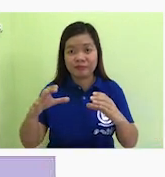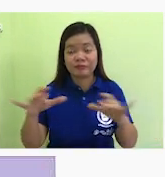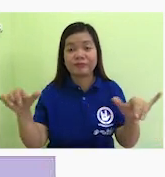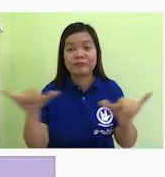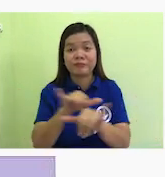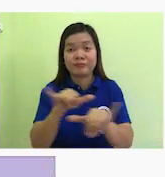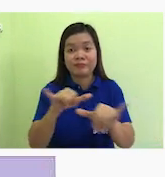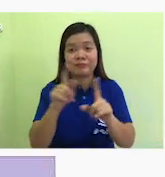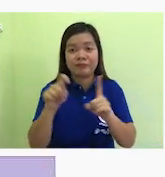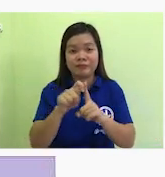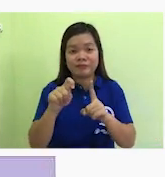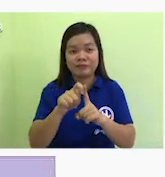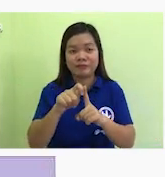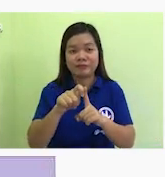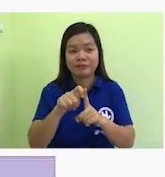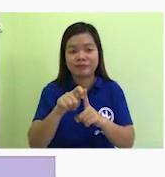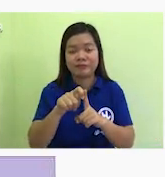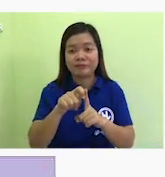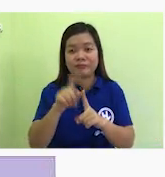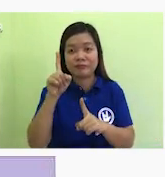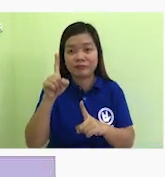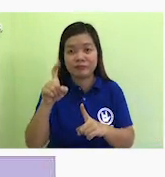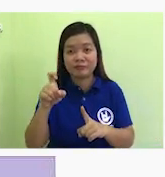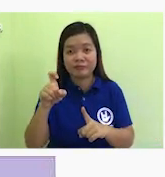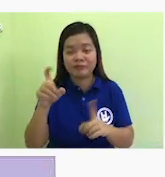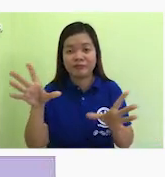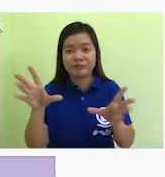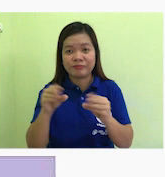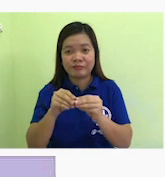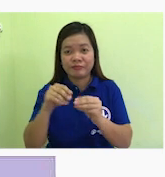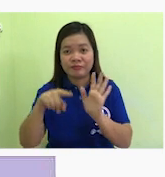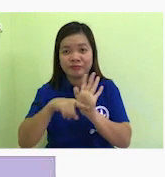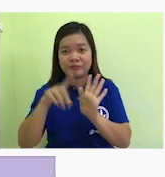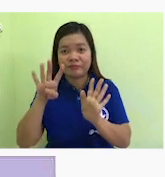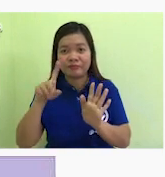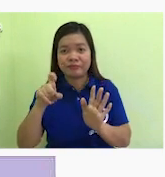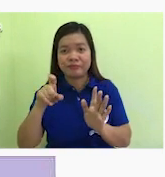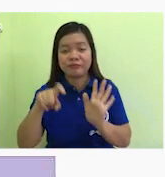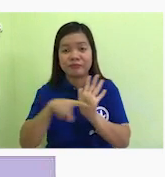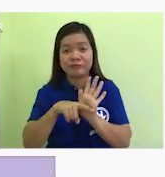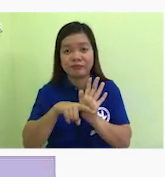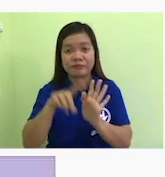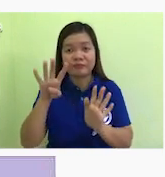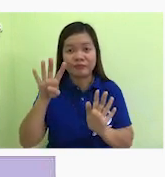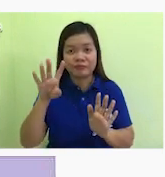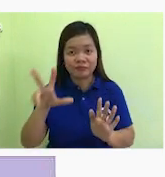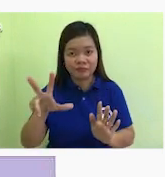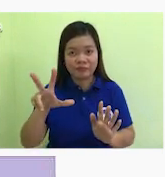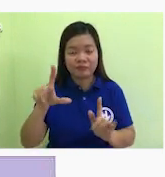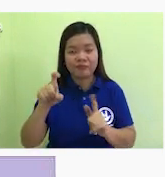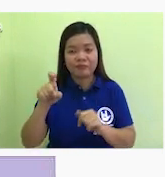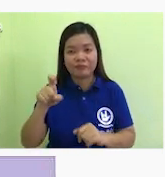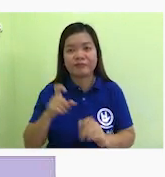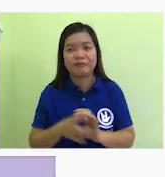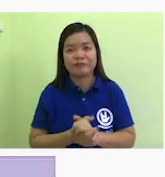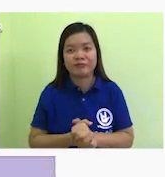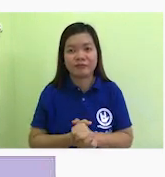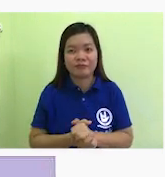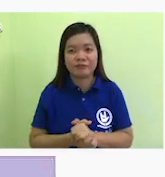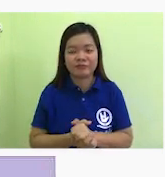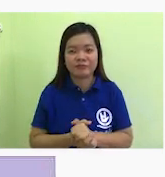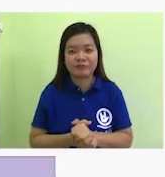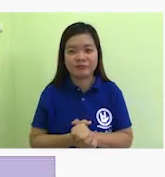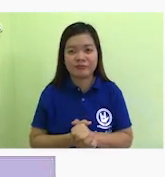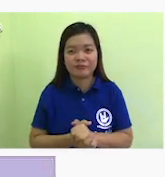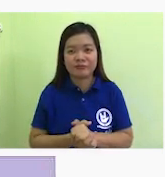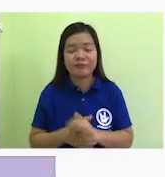Combining similar terms, 1x plus negative 4x is negative 3x.